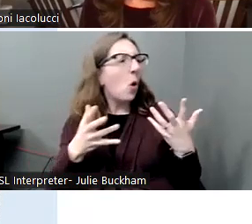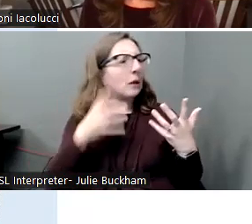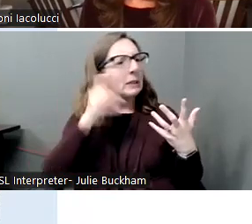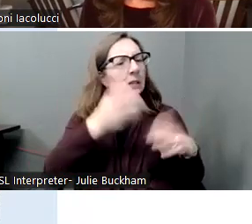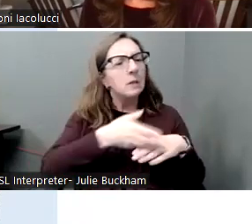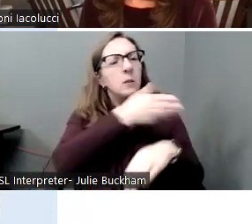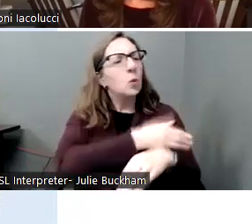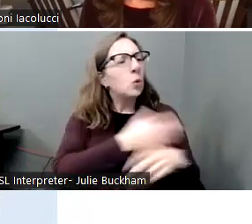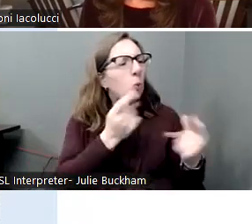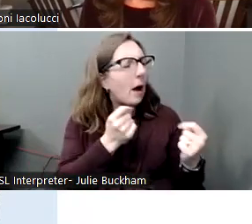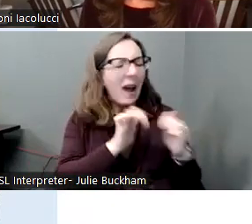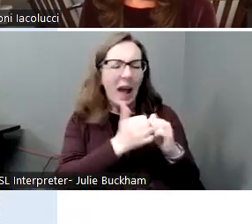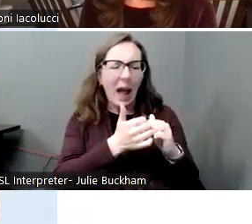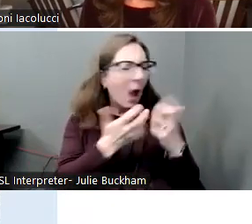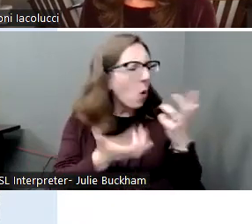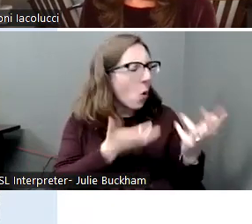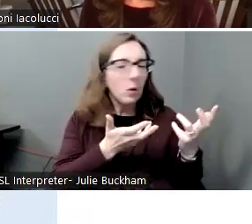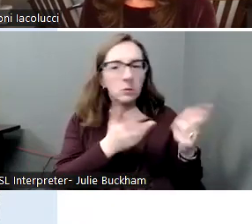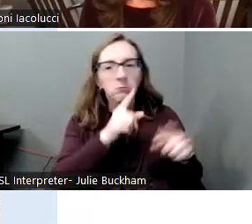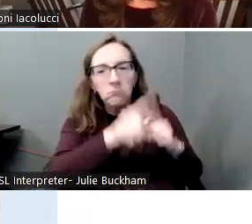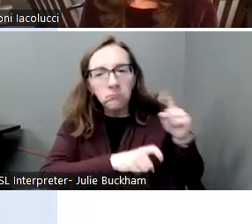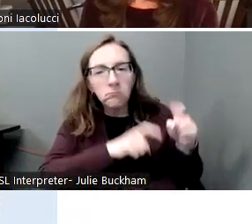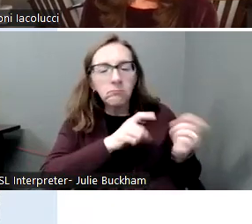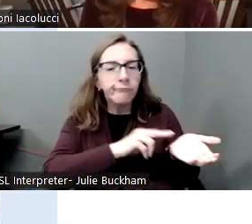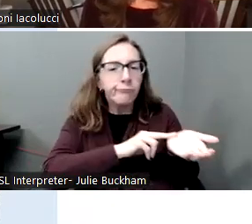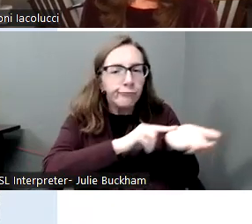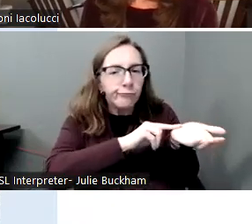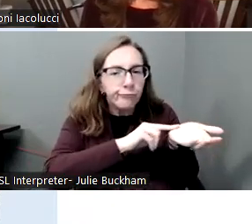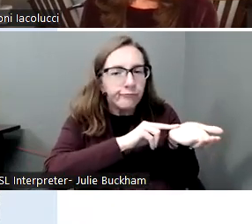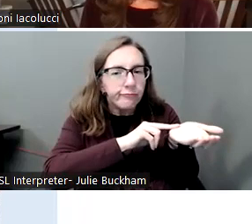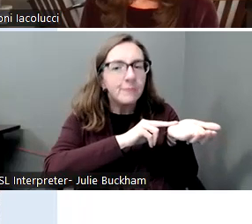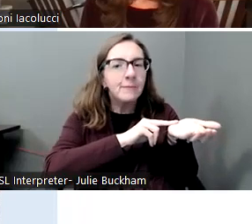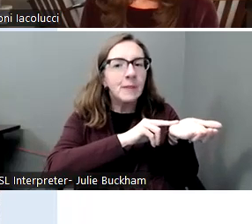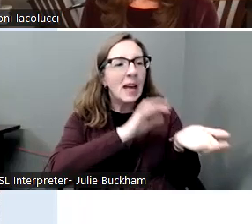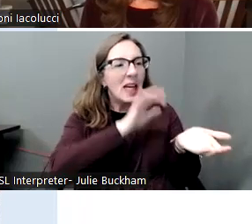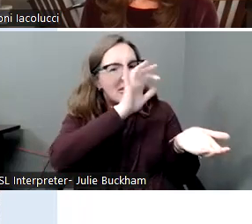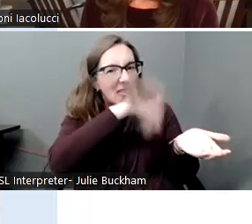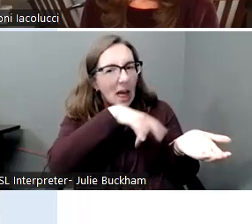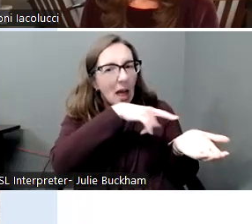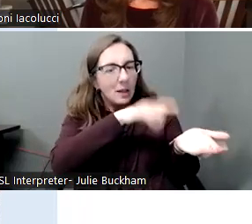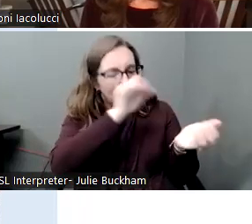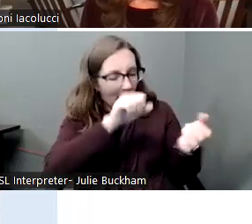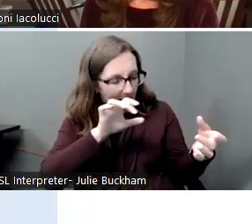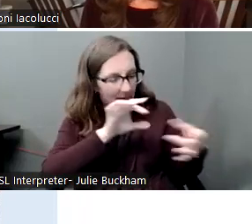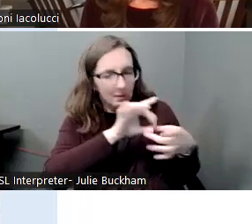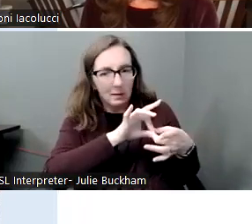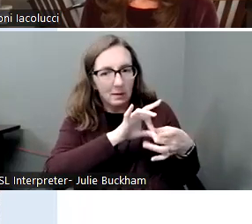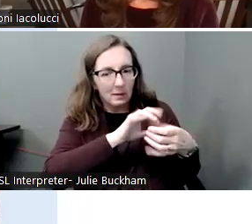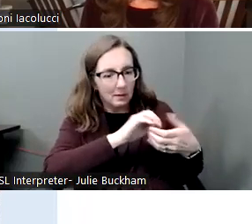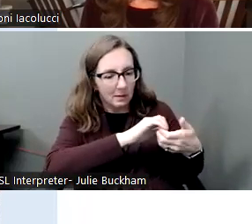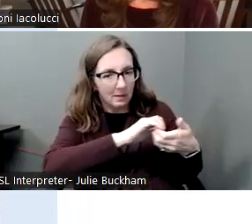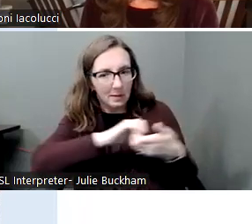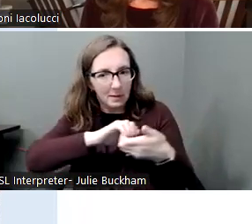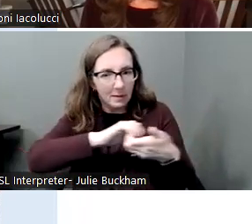communication better for you? And have that message be a kind of strand that you weave